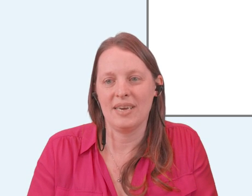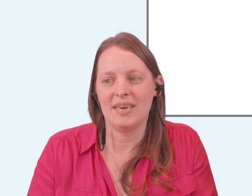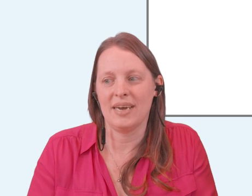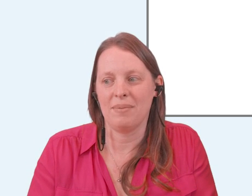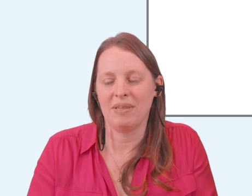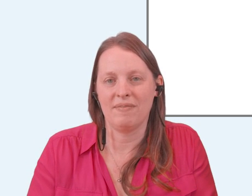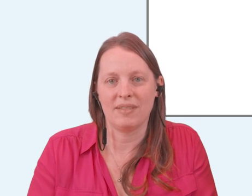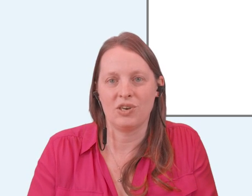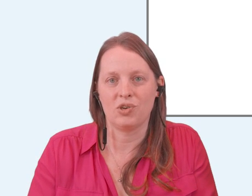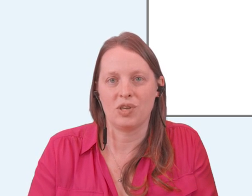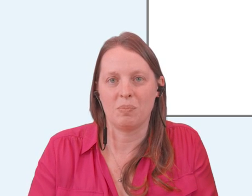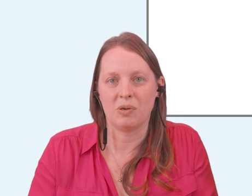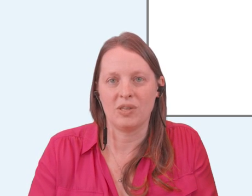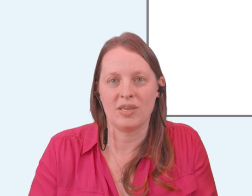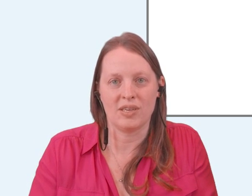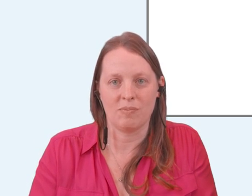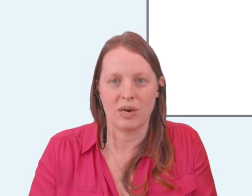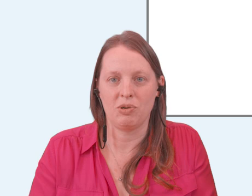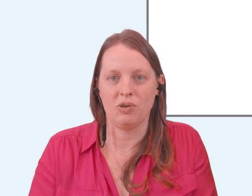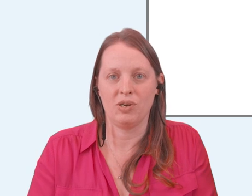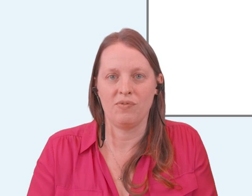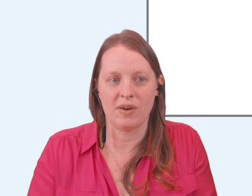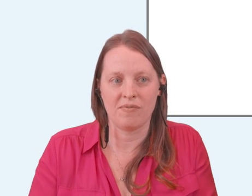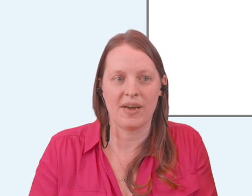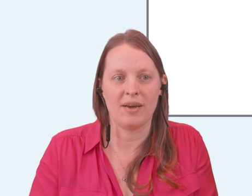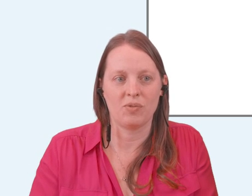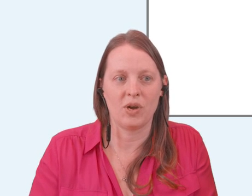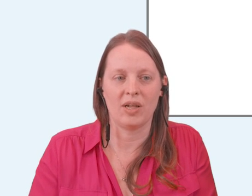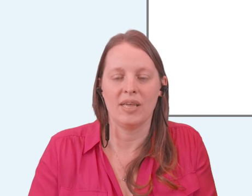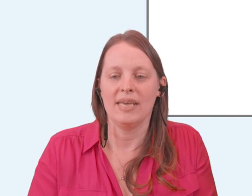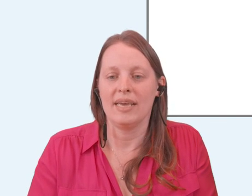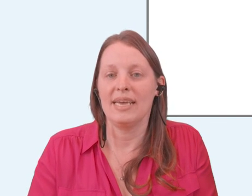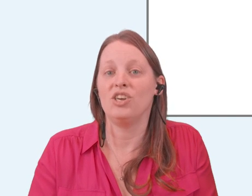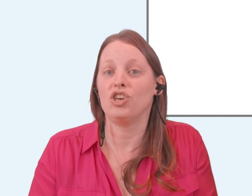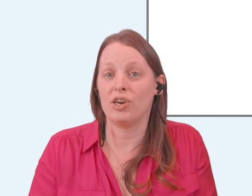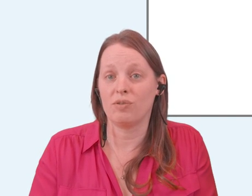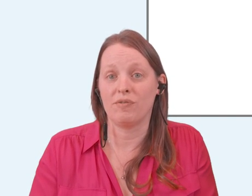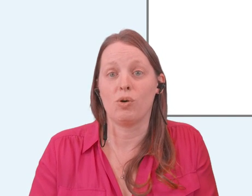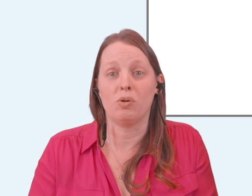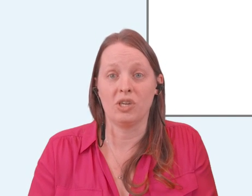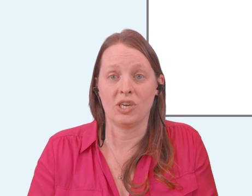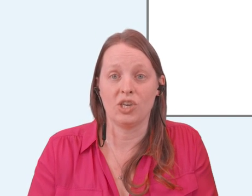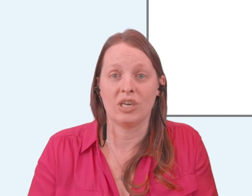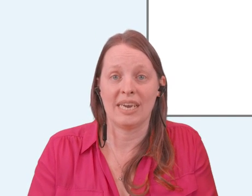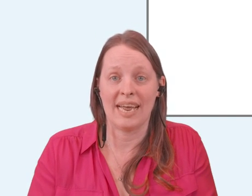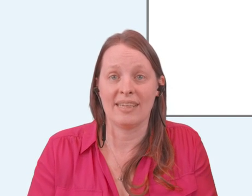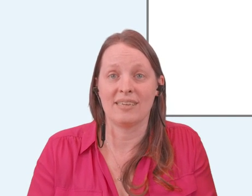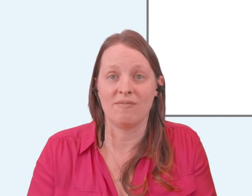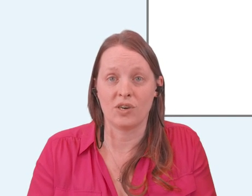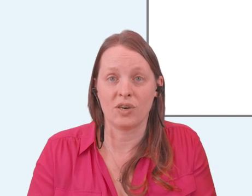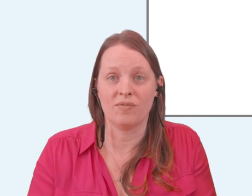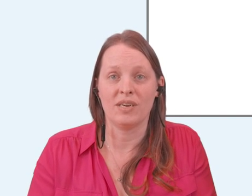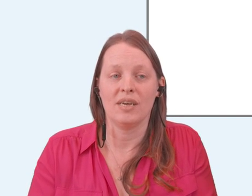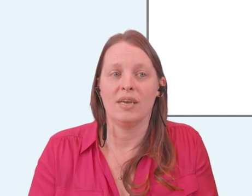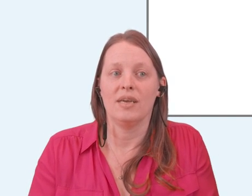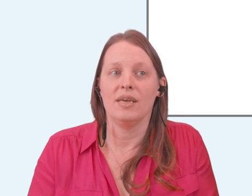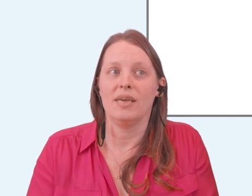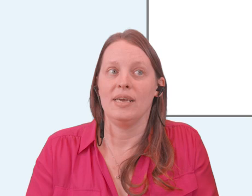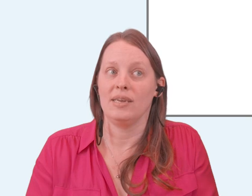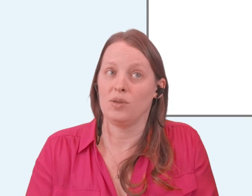would say, and I believe the literature supports this, and perhaps you can verify as well. In general, if the horizontal canal is